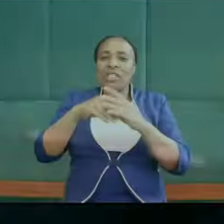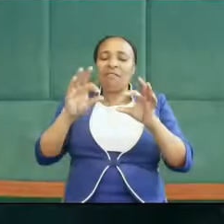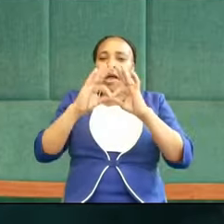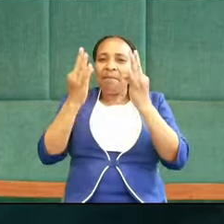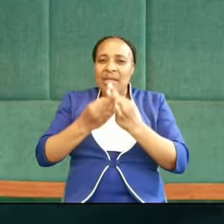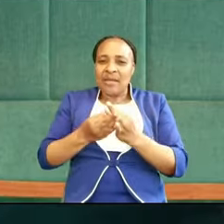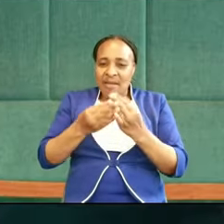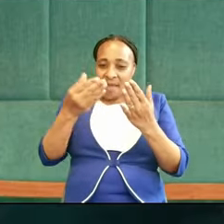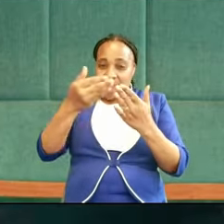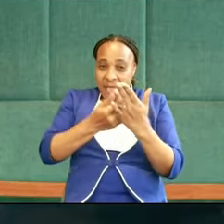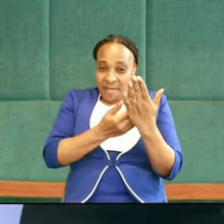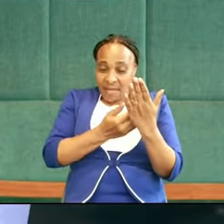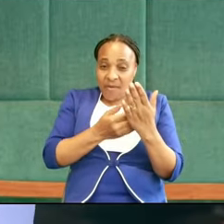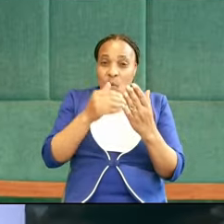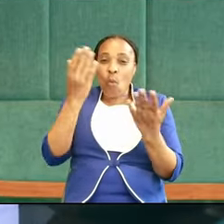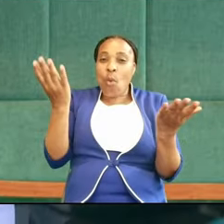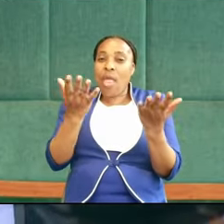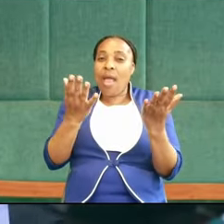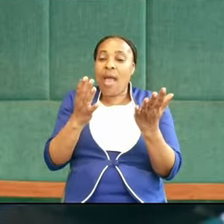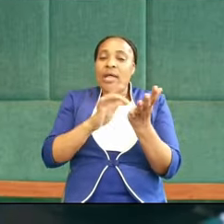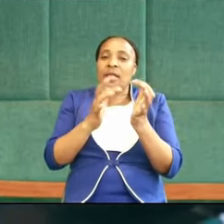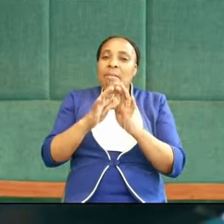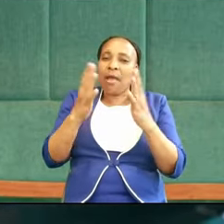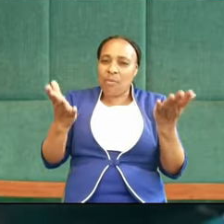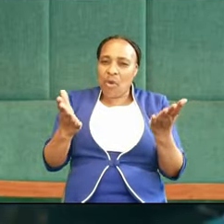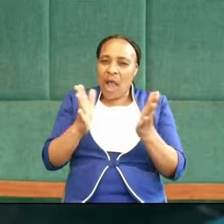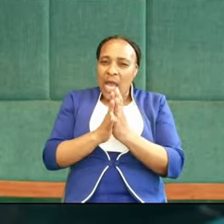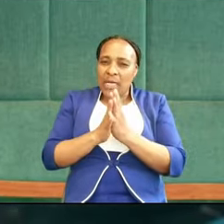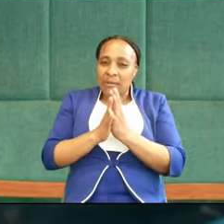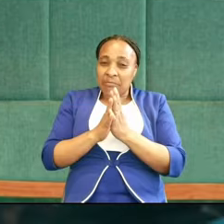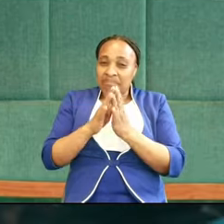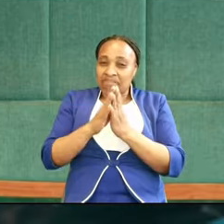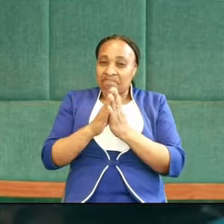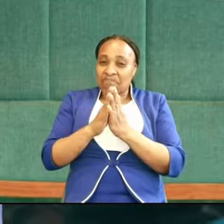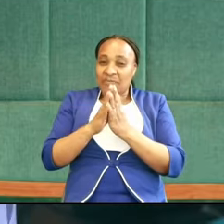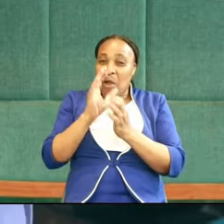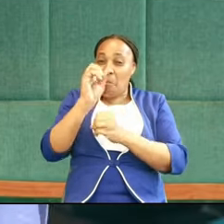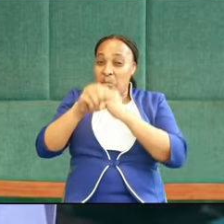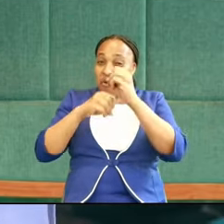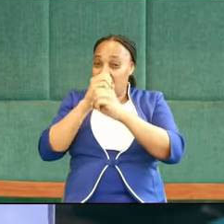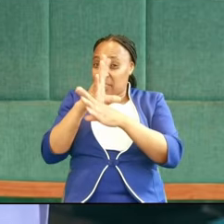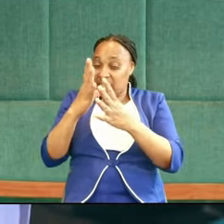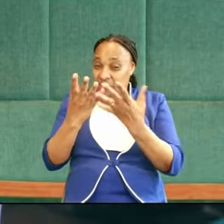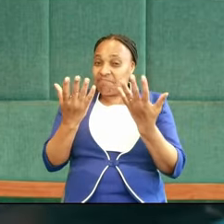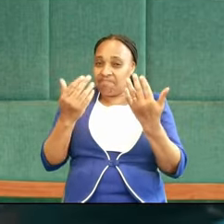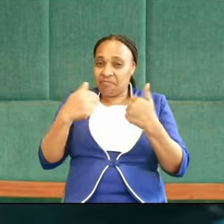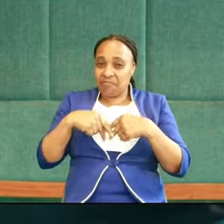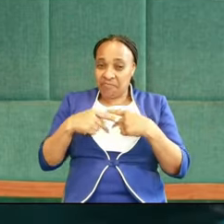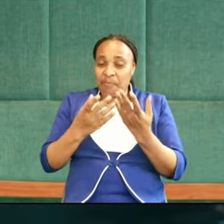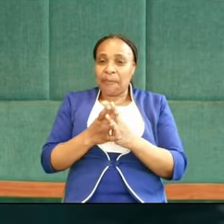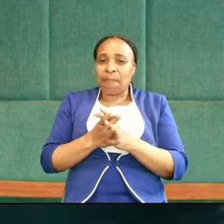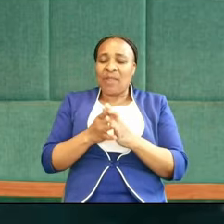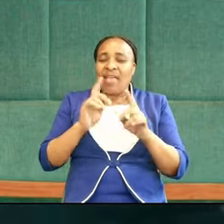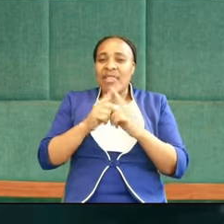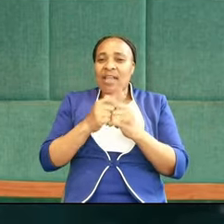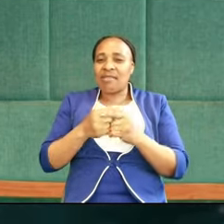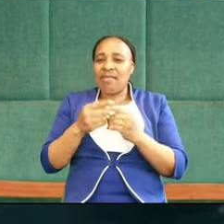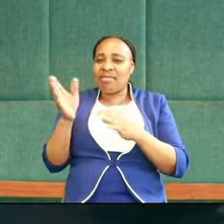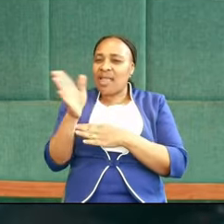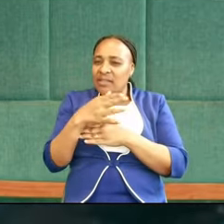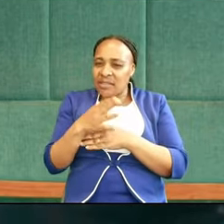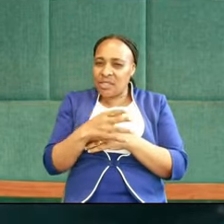in light of scripture and the spirit of prophecy in perspective. Day number six on Thursday, we looked